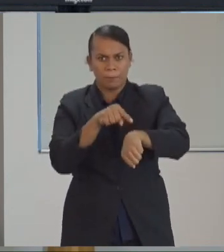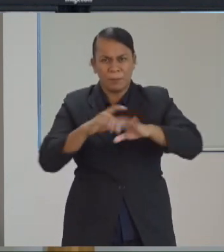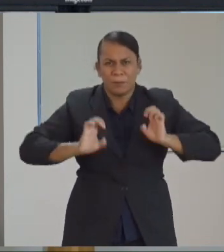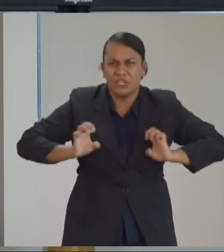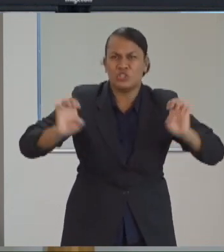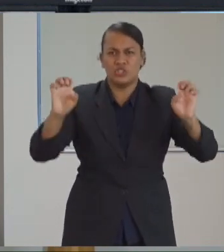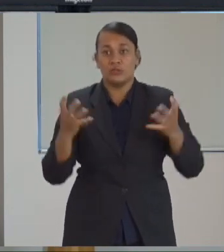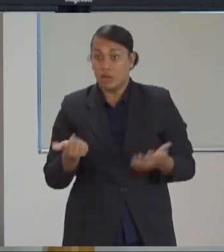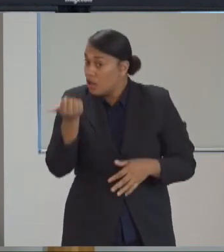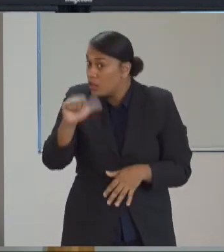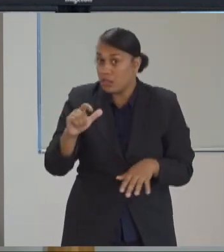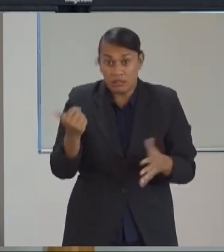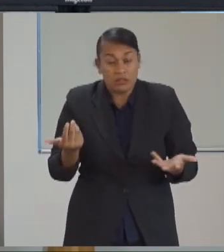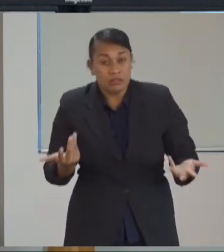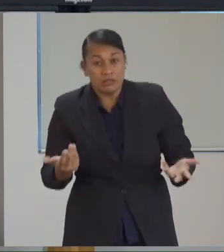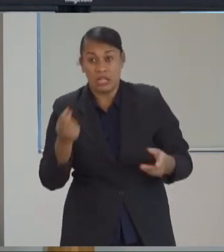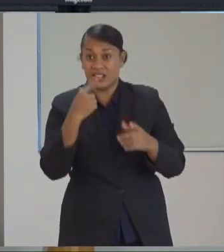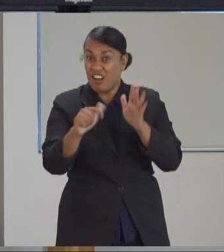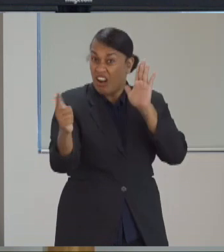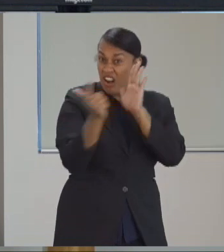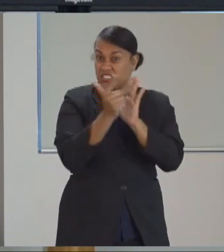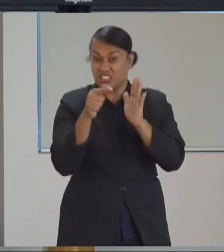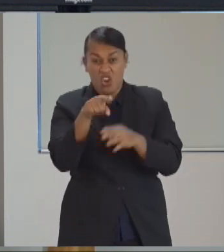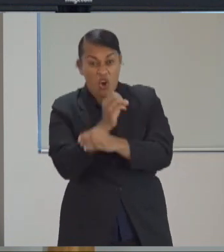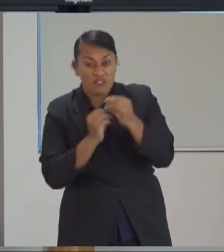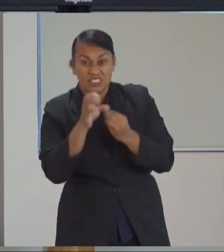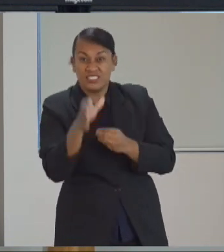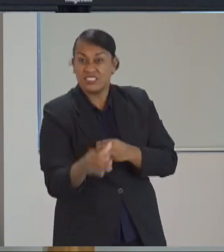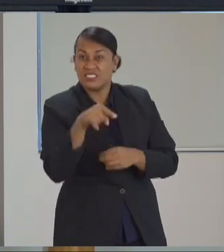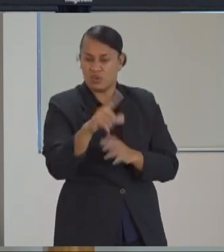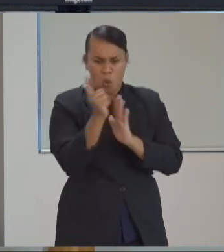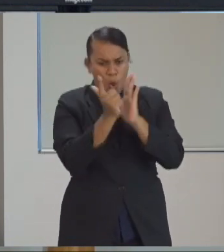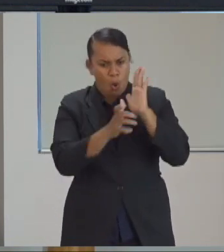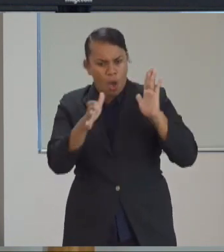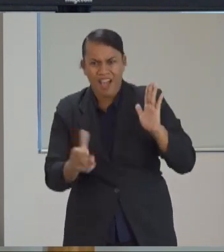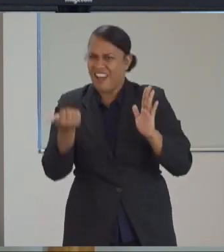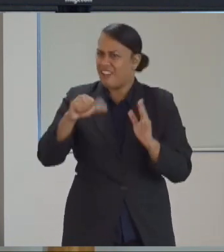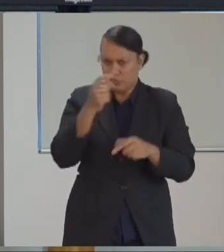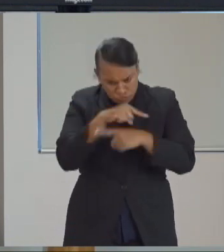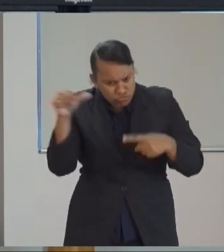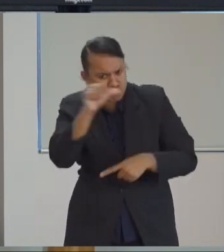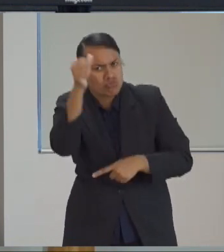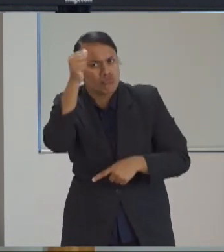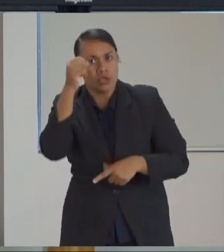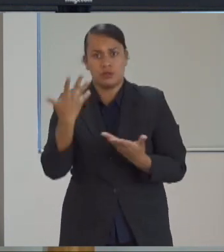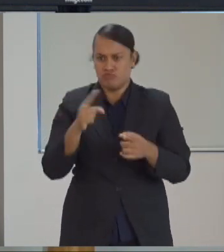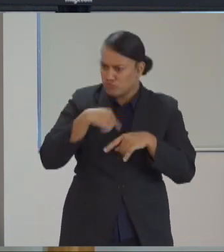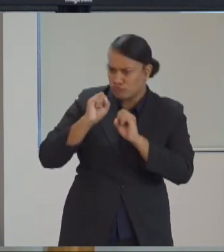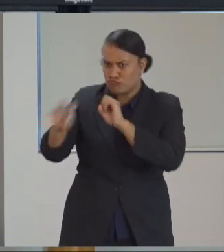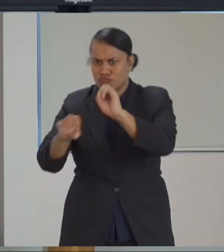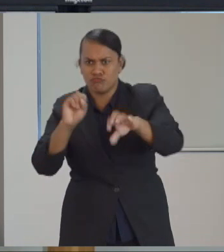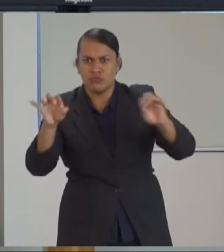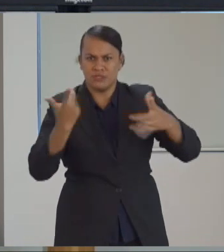a rudimentary understanding of criminal procedure would know that in such situations, charges can be